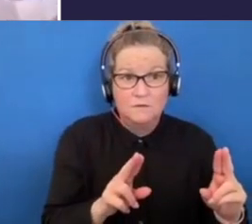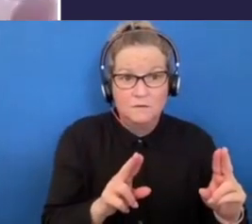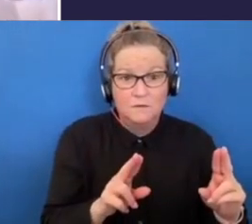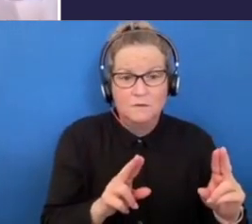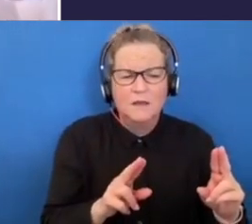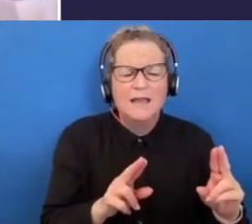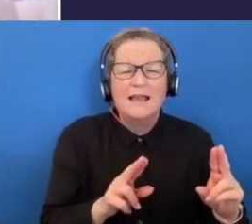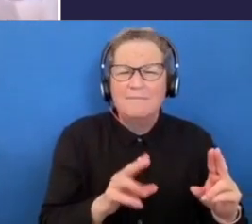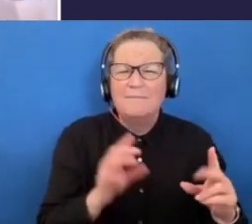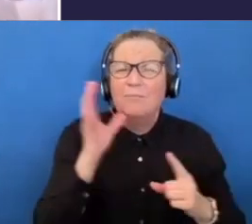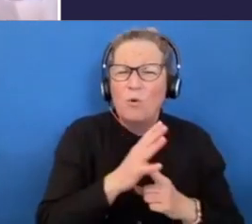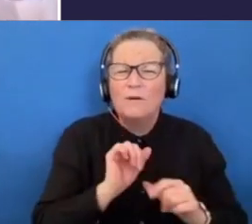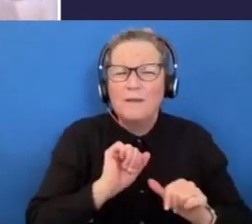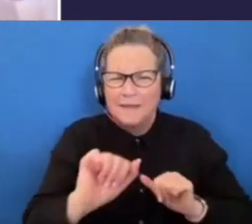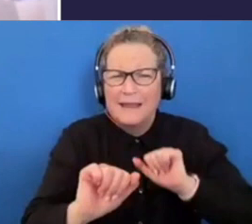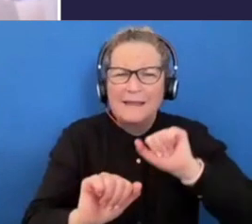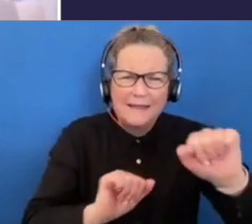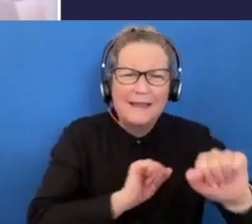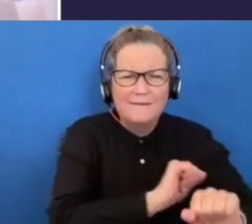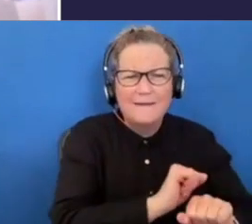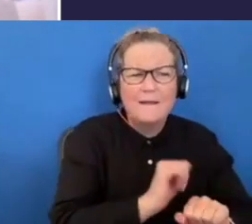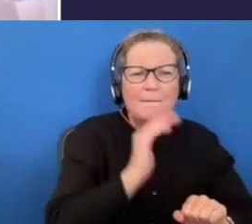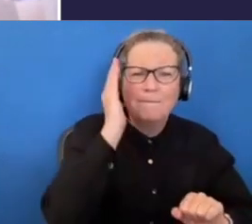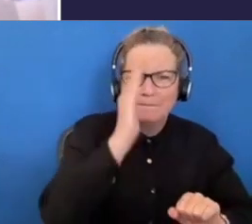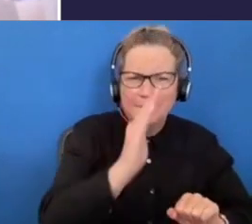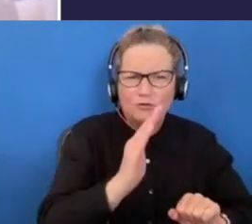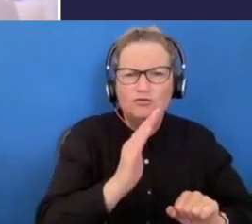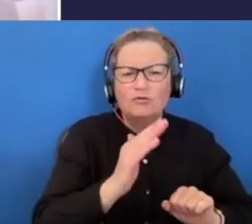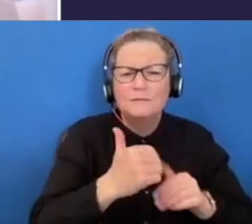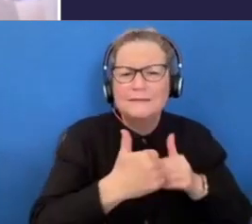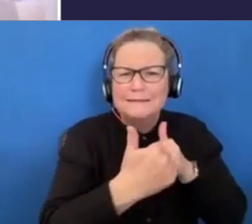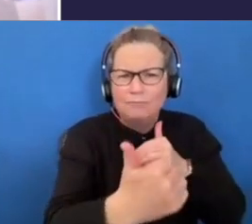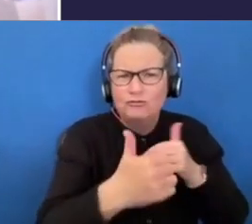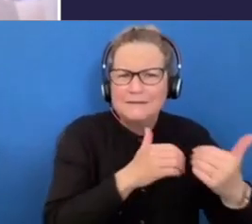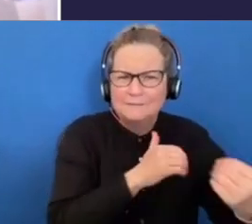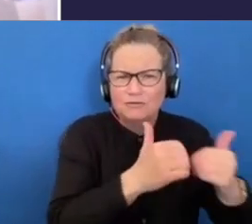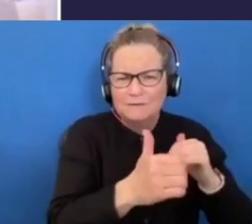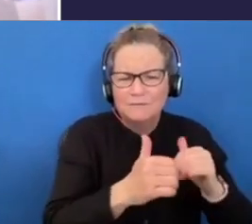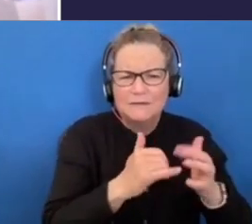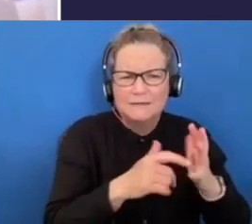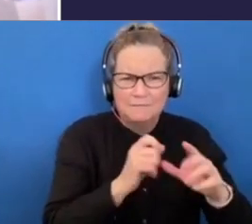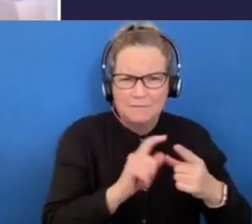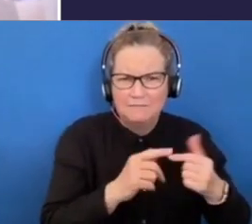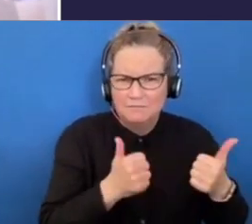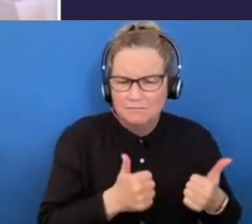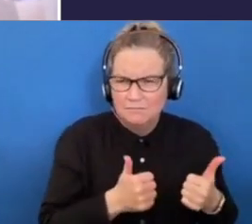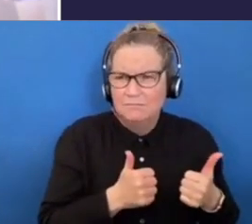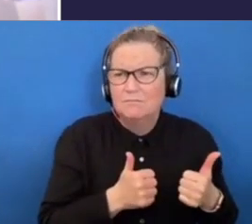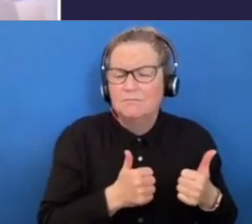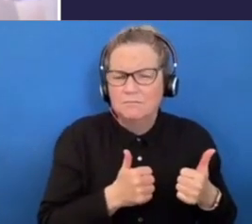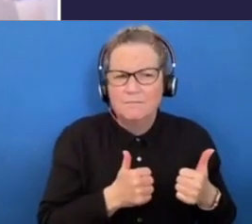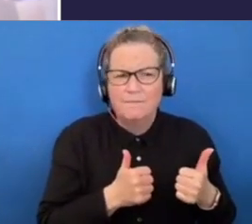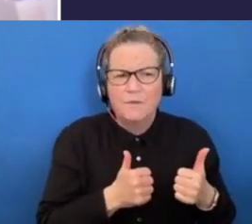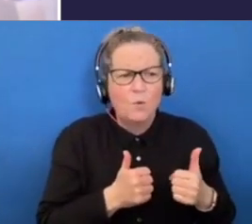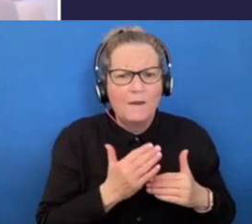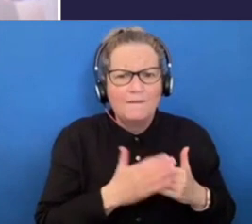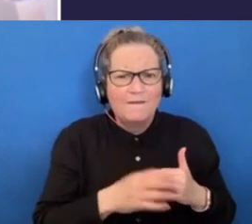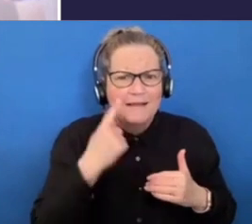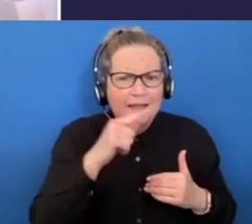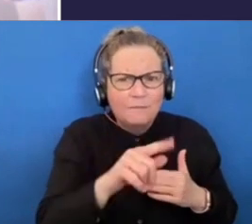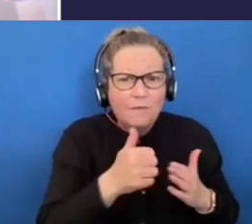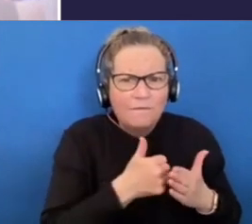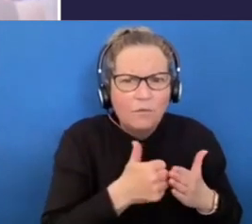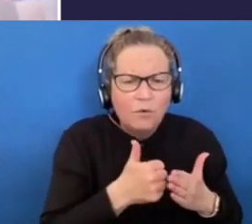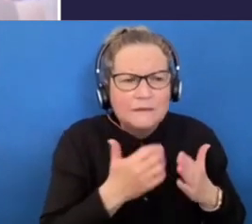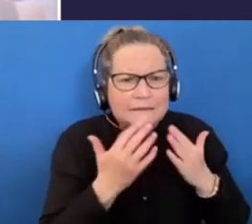own space. Everybody needs their own space to be able to go to. And we'd never seen a model like this before, and we thought, how are regular people